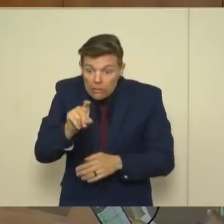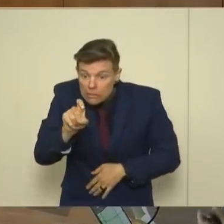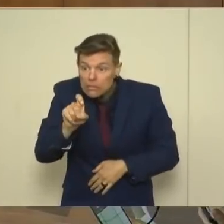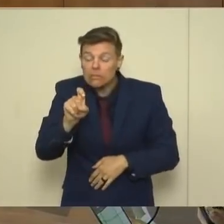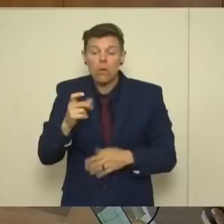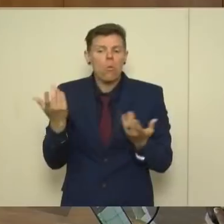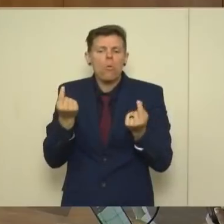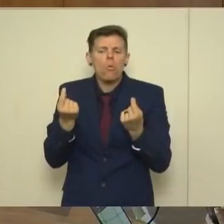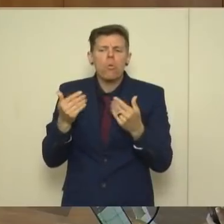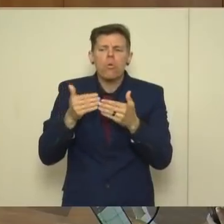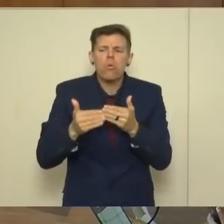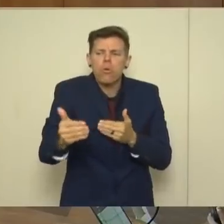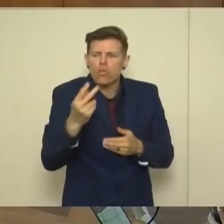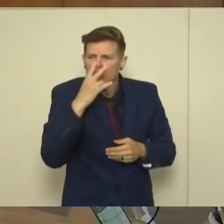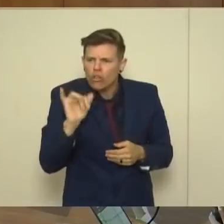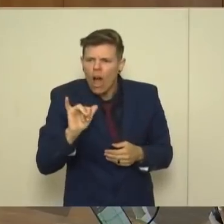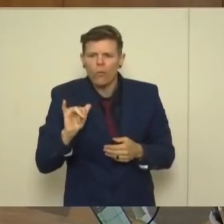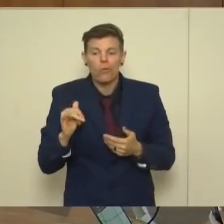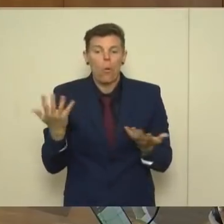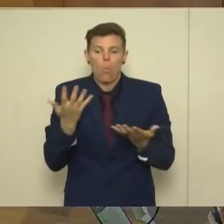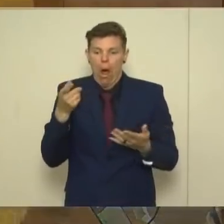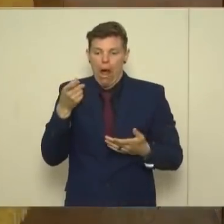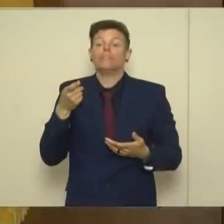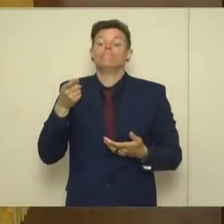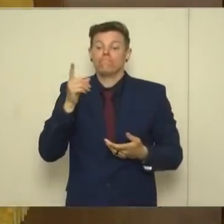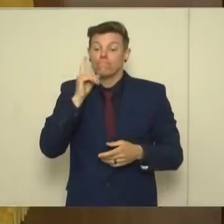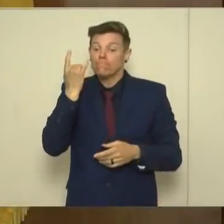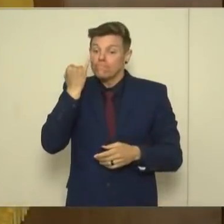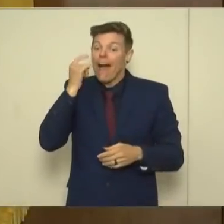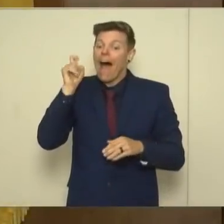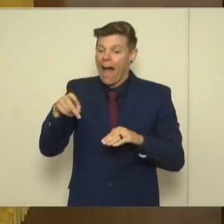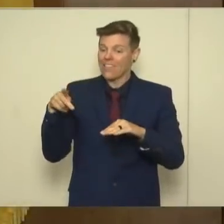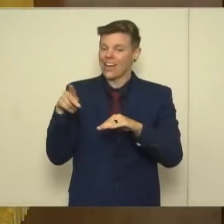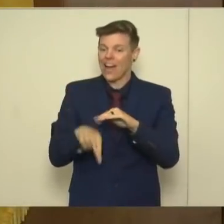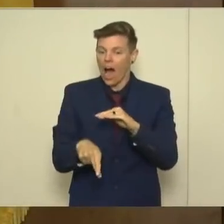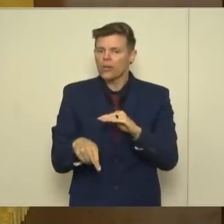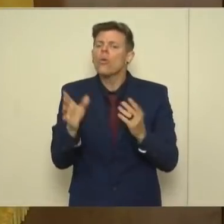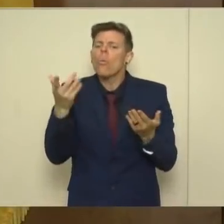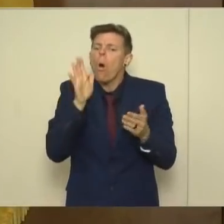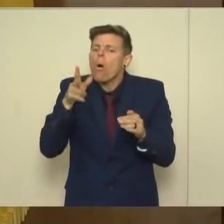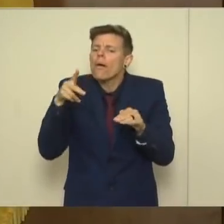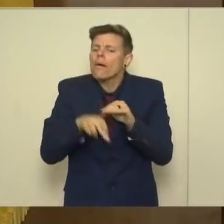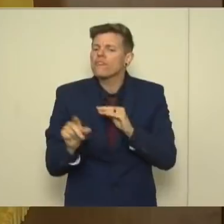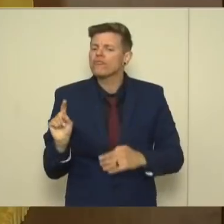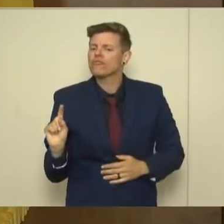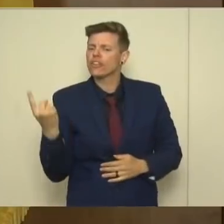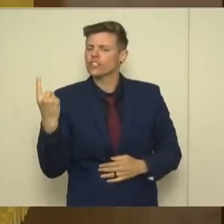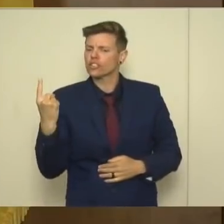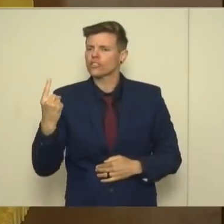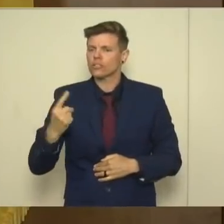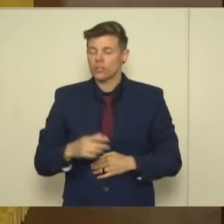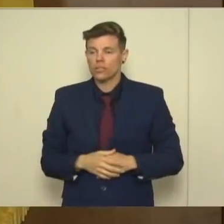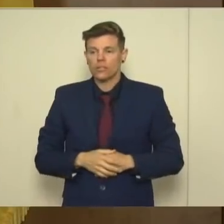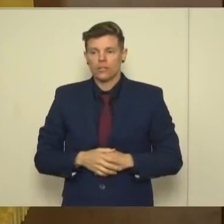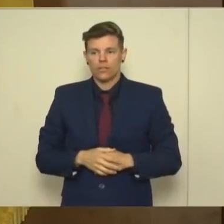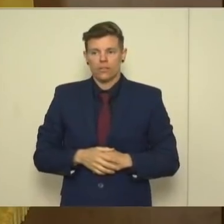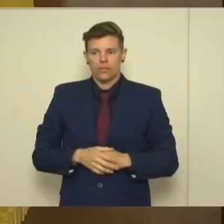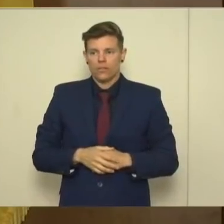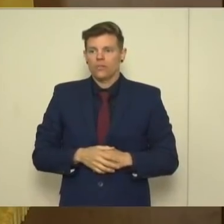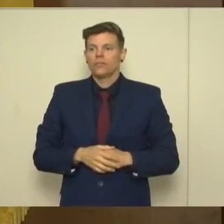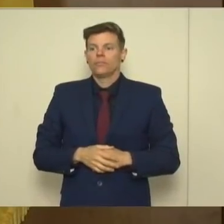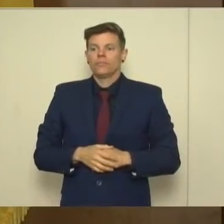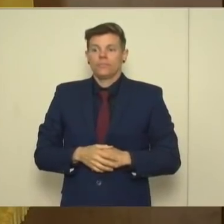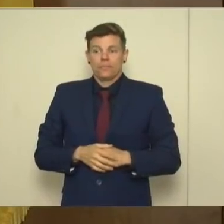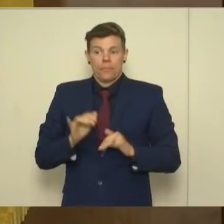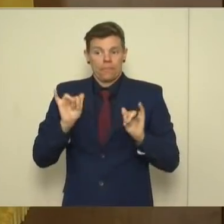first? Of course, because that's definitely part of being right, practical and pragmatic. But I